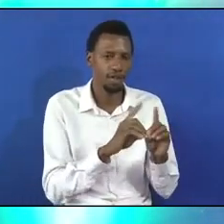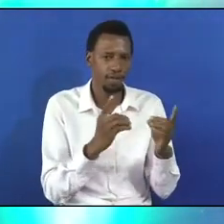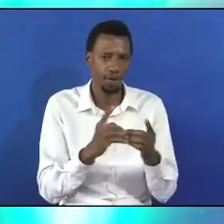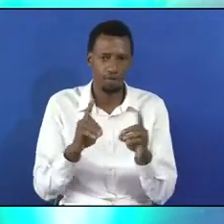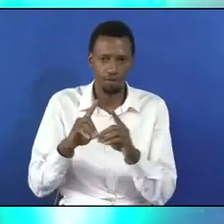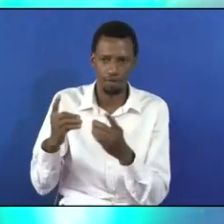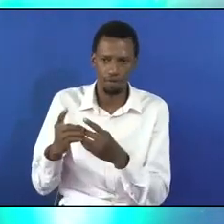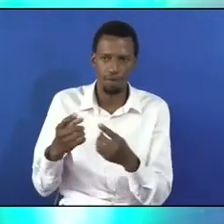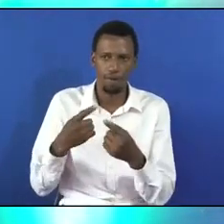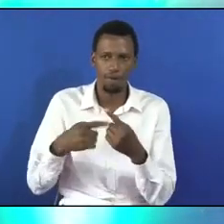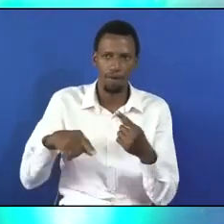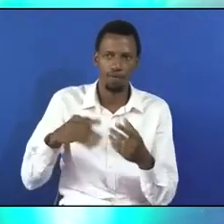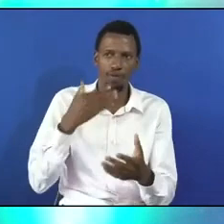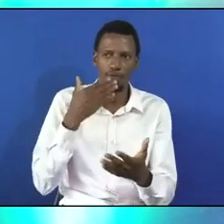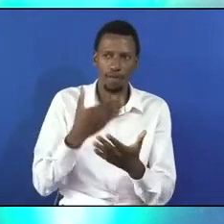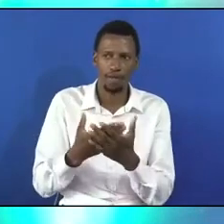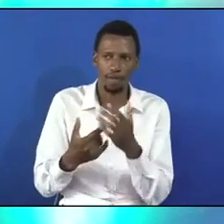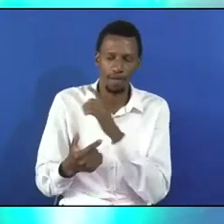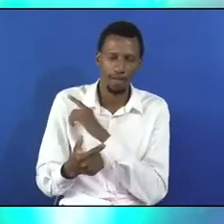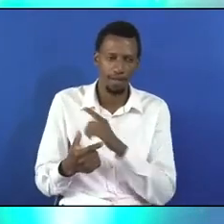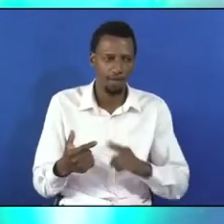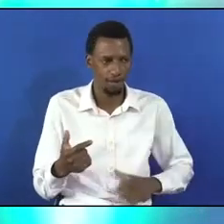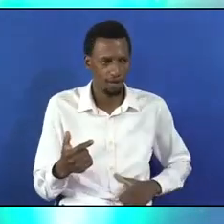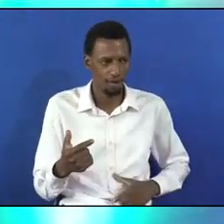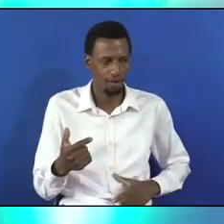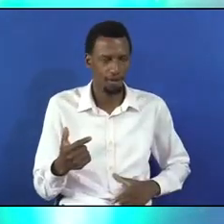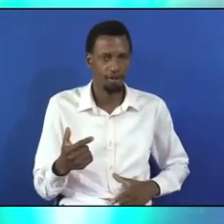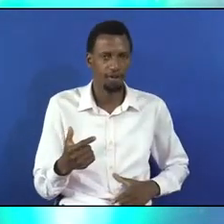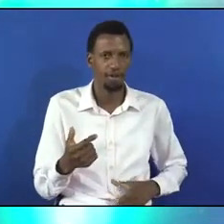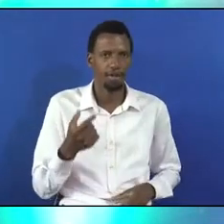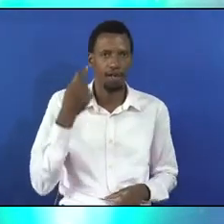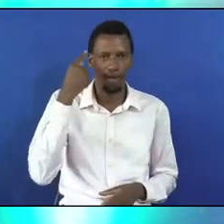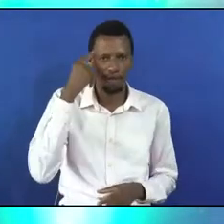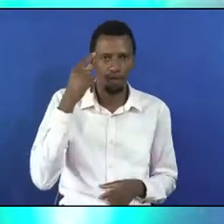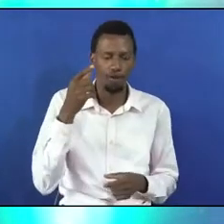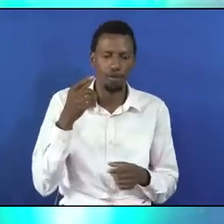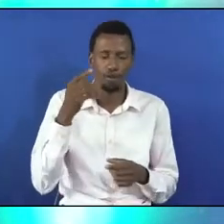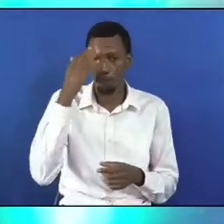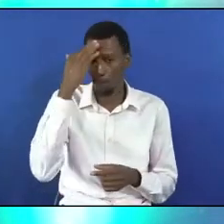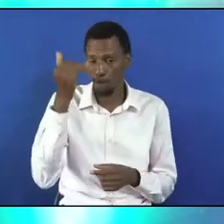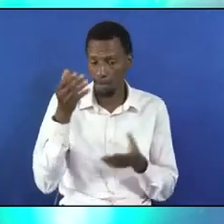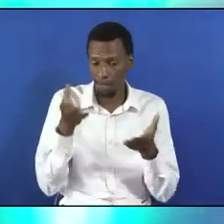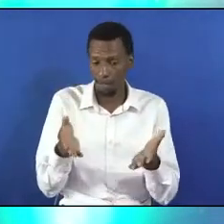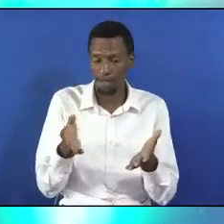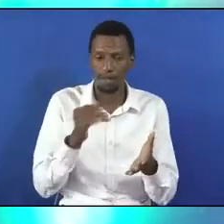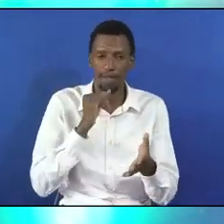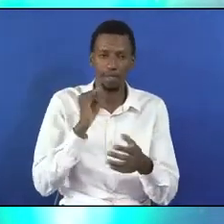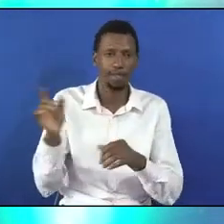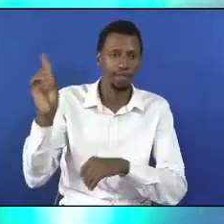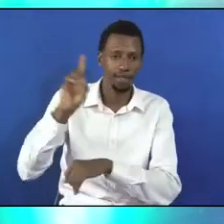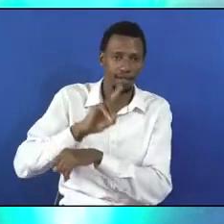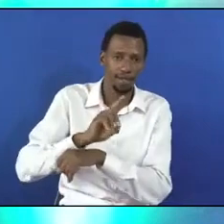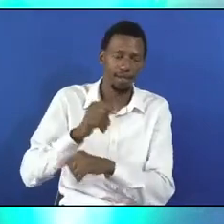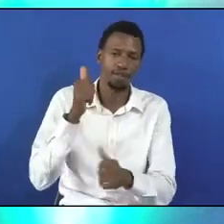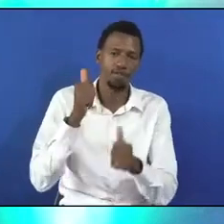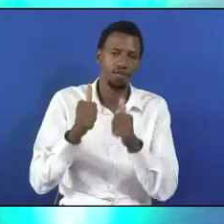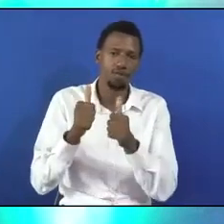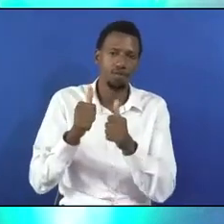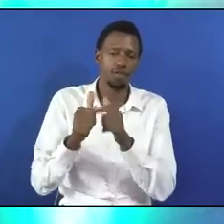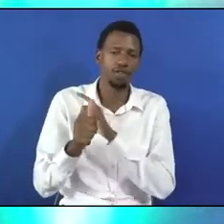but we thank the Lord for this is the day that the Lord has